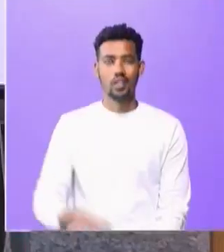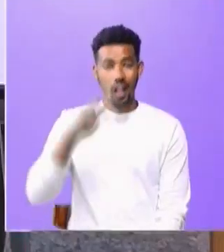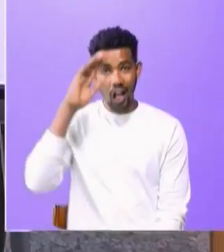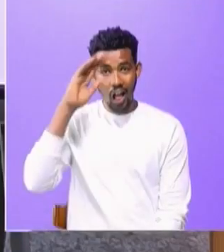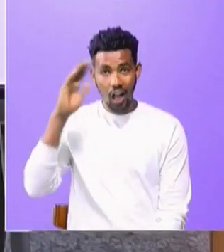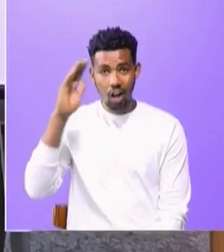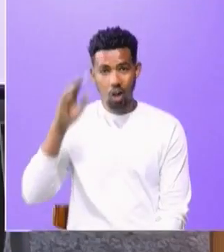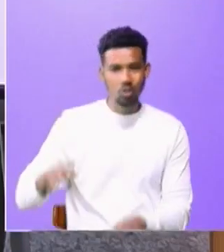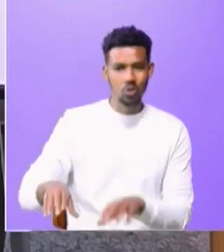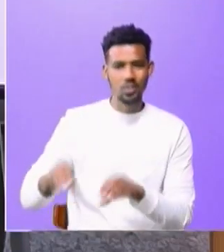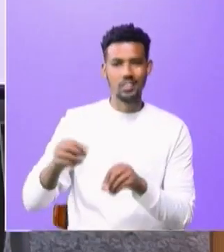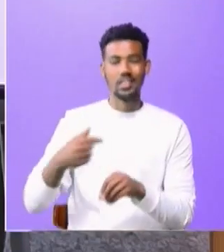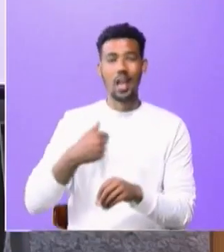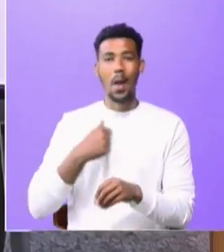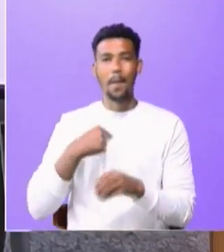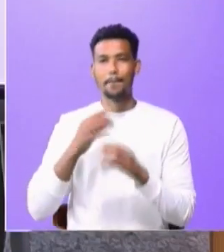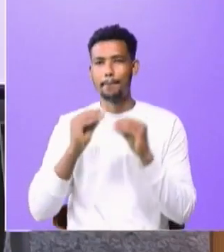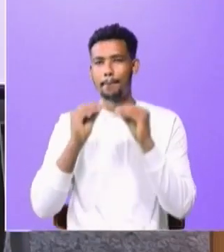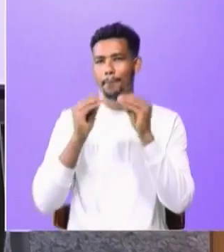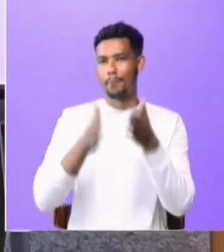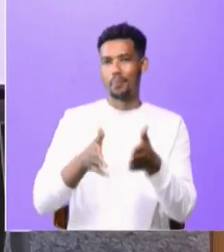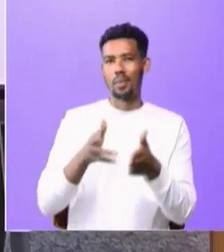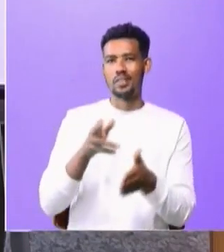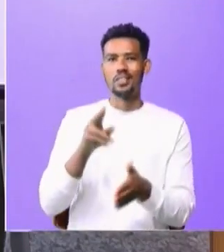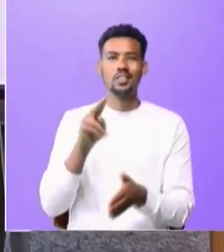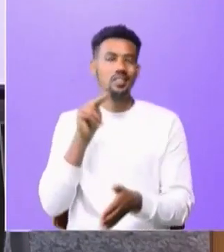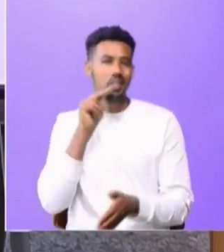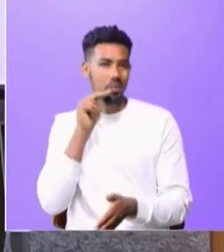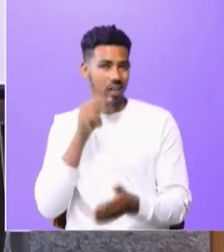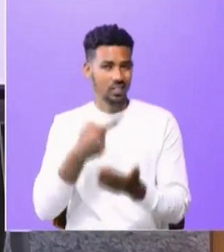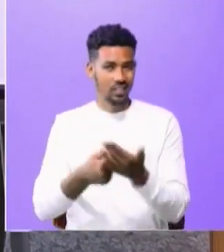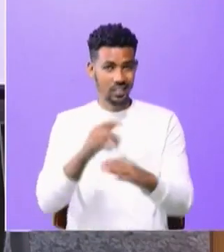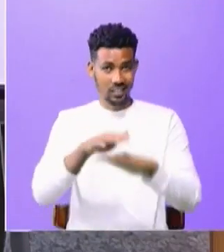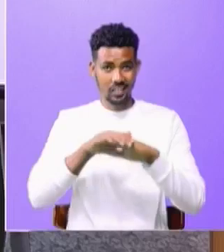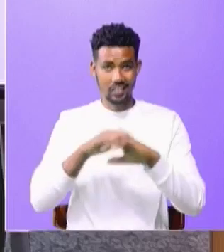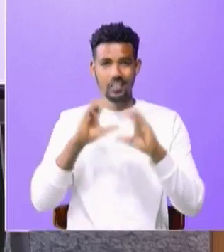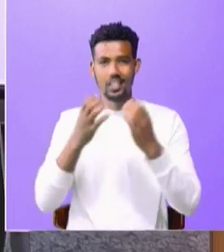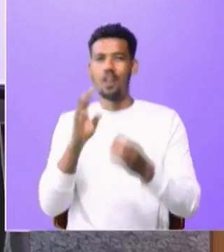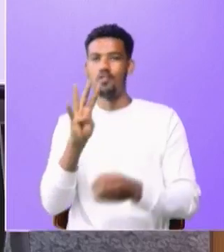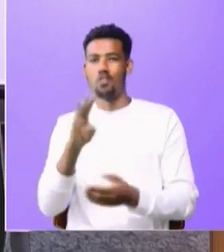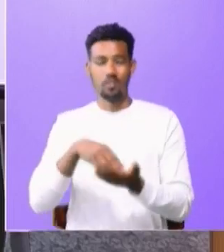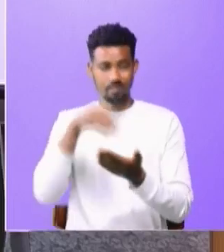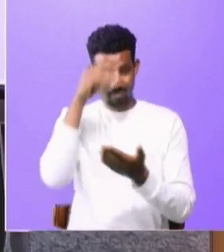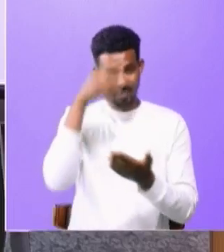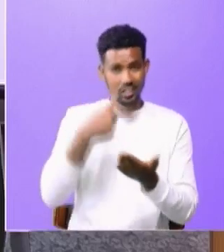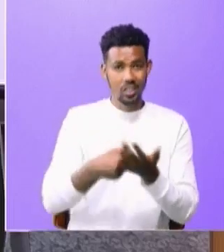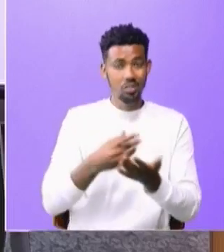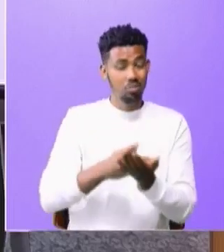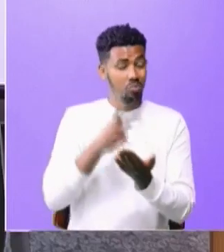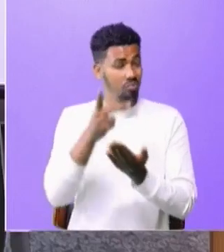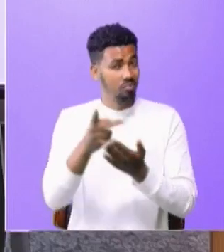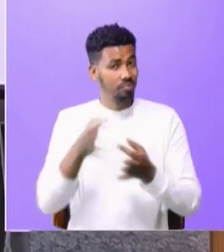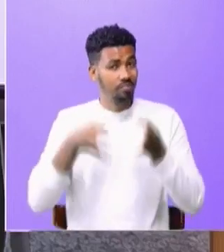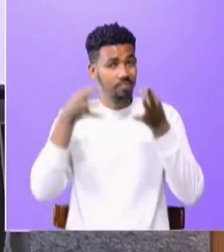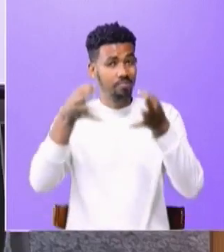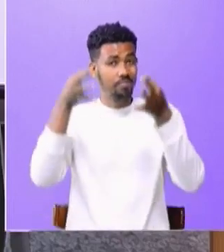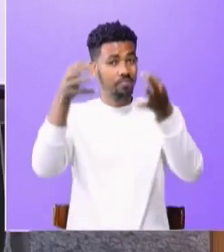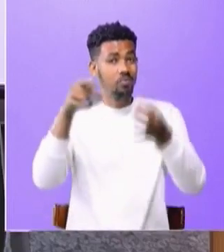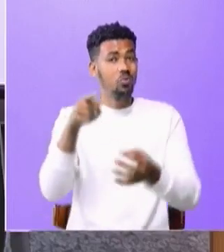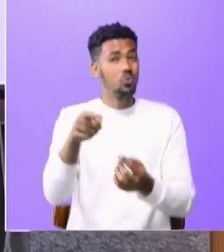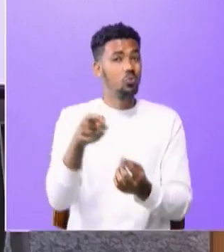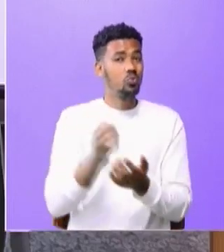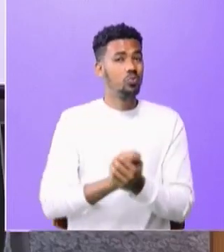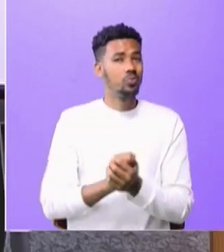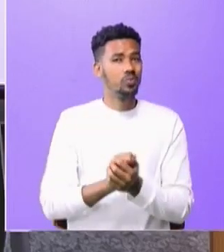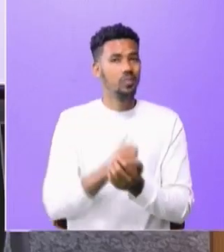Hello students, I am Miss Nabila. This is English Grade 4 lesson. This program is brought to you by City Government of Addis Ababa Education